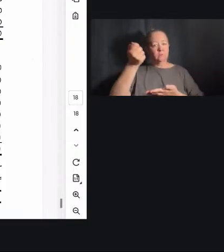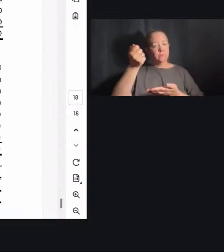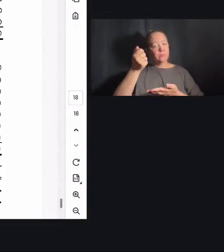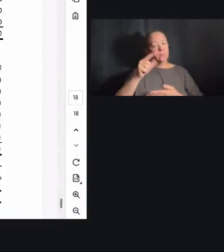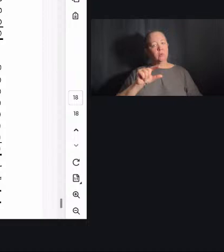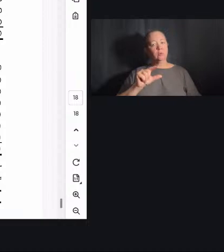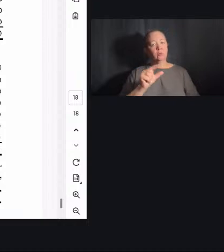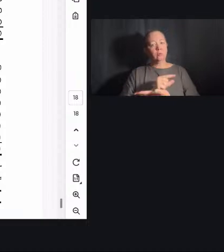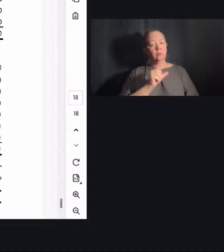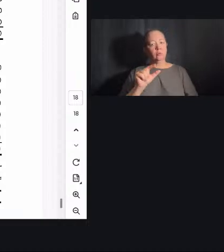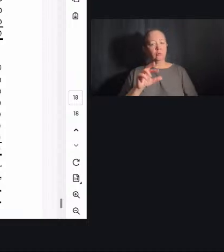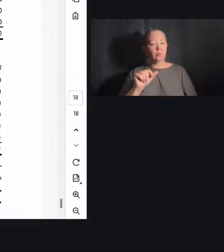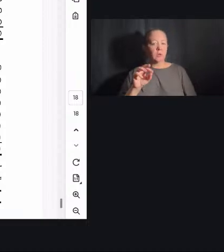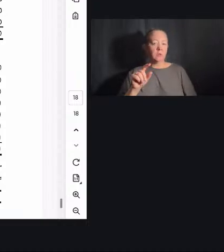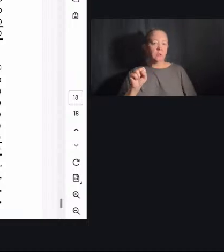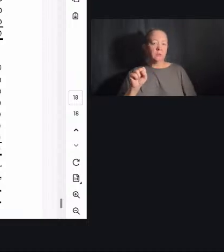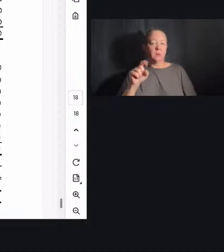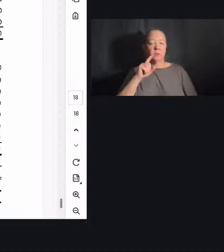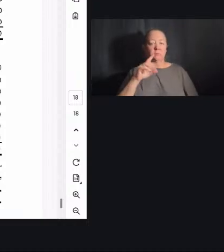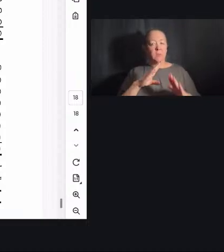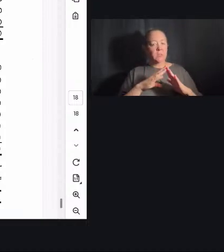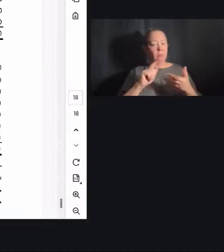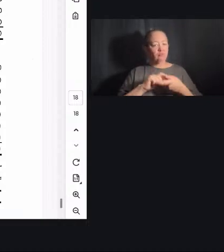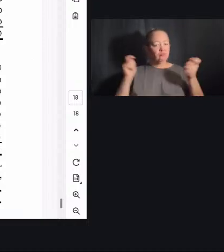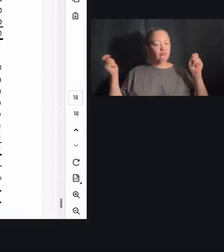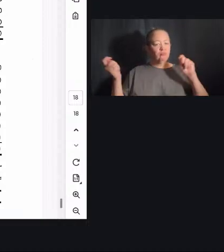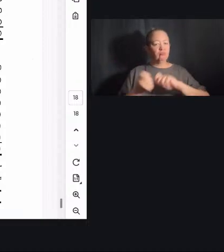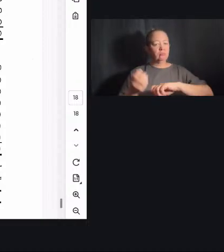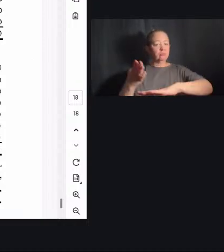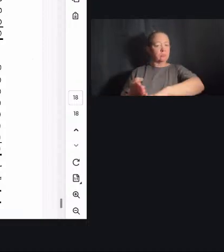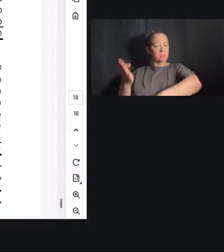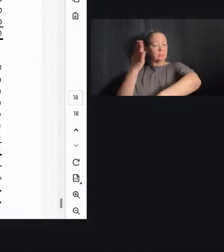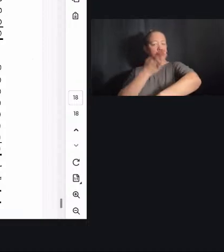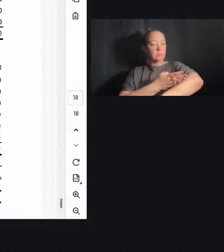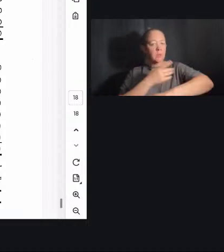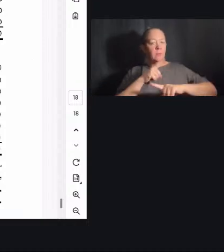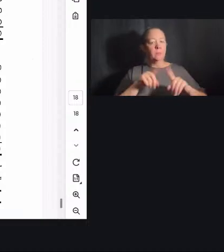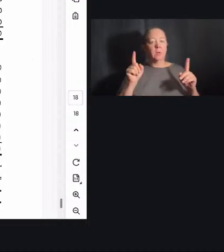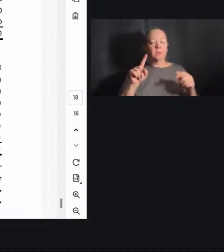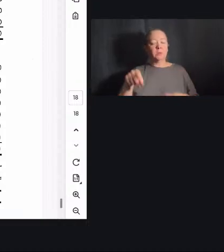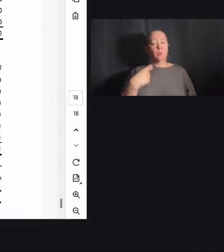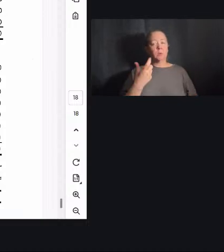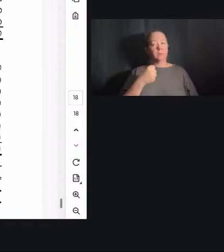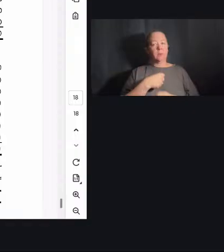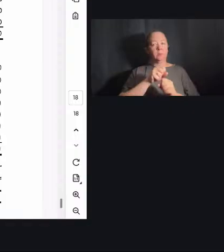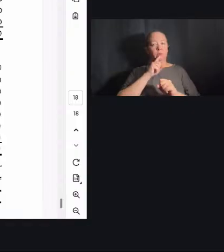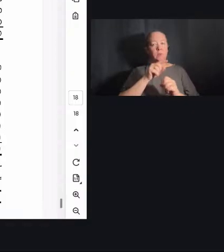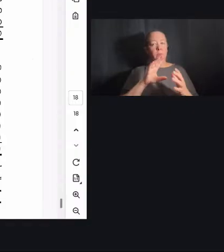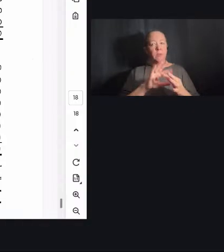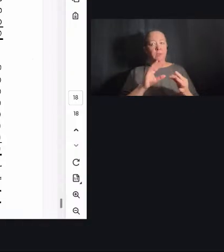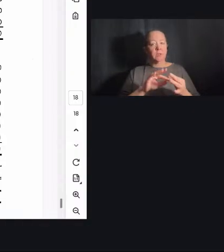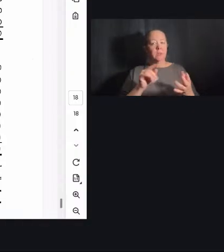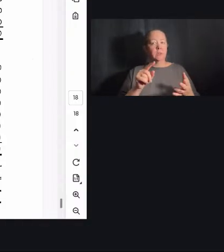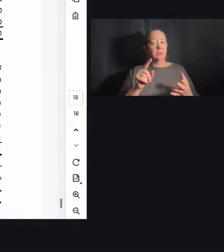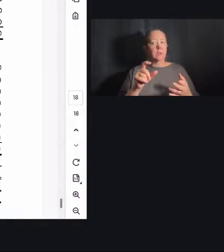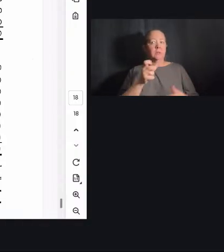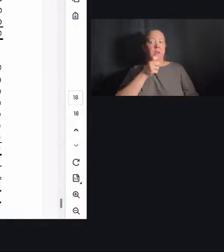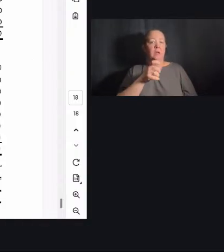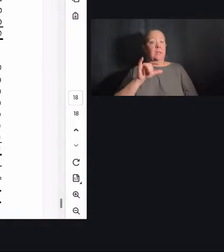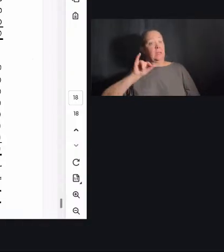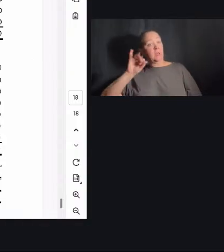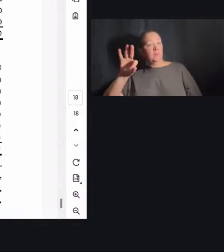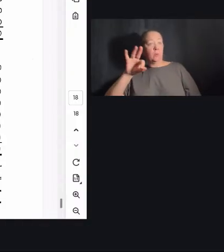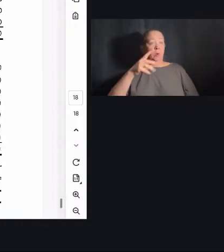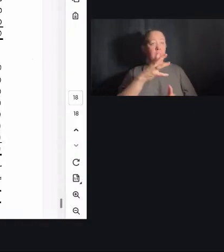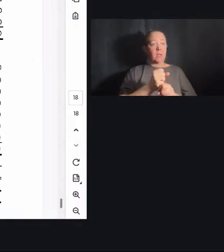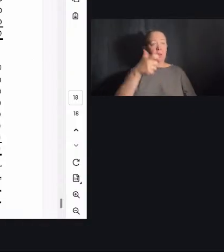like town-changing in a lot of ways. But I just want to make sure the narrative is not, if we get grants, then we won't need a tax